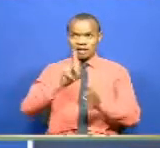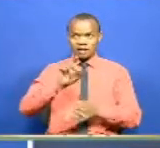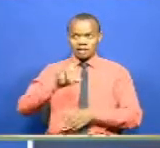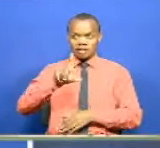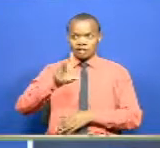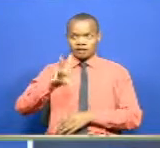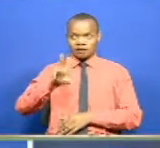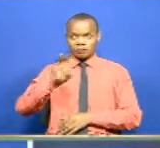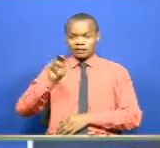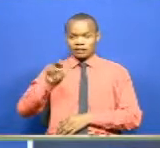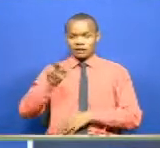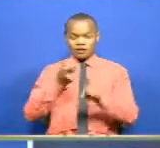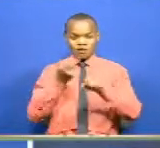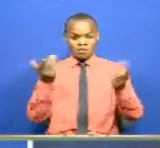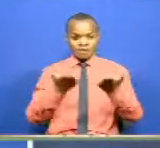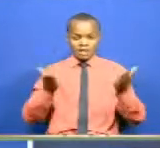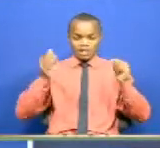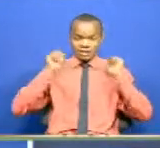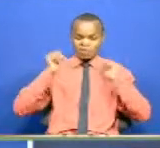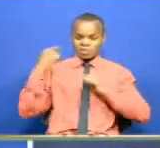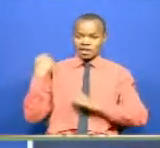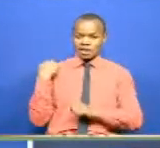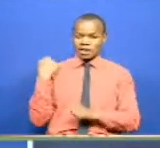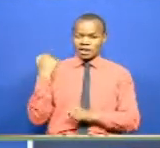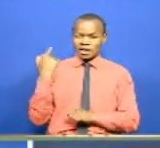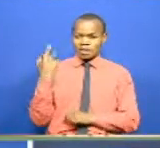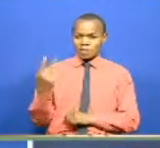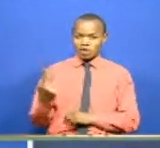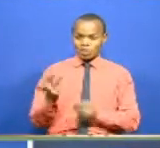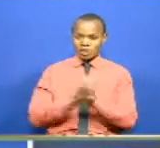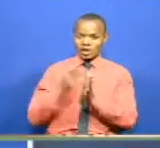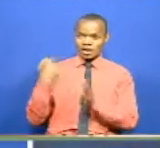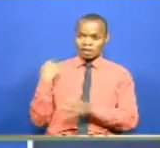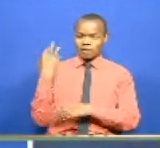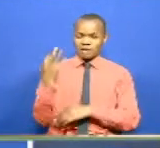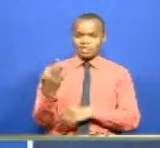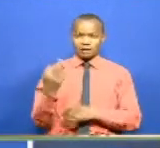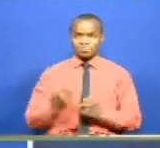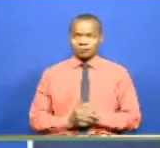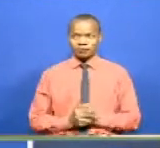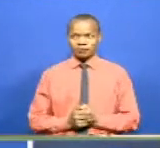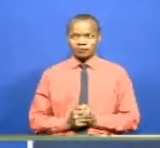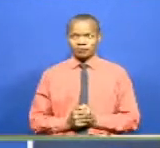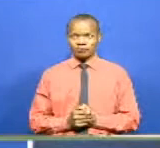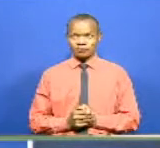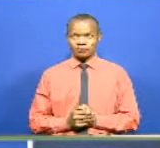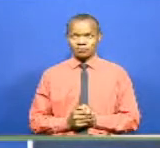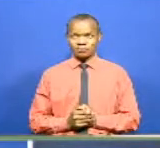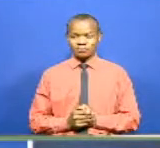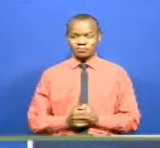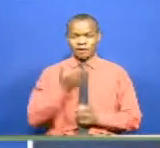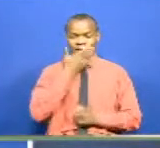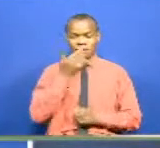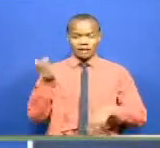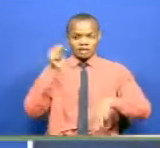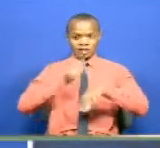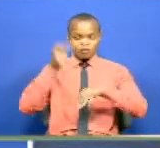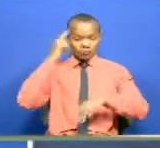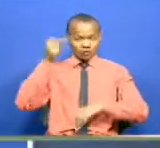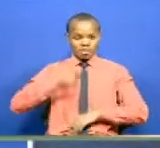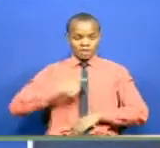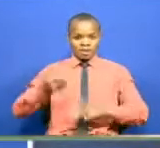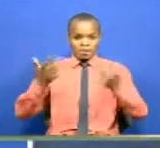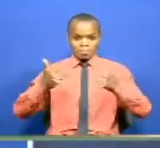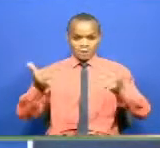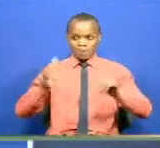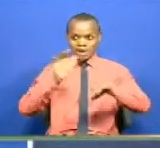kutoka kaunti ya Nyamira walimaliza katika nafasi ya pili na tatu mtawalia. those were the best time for me to play and get the most